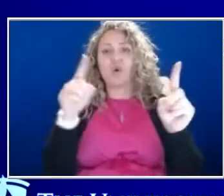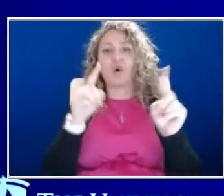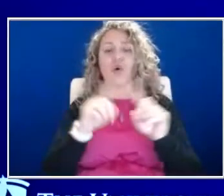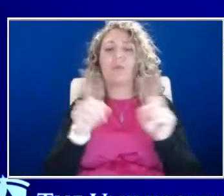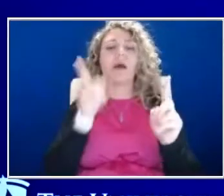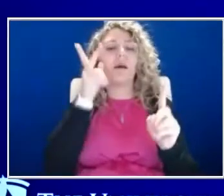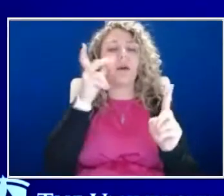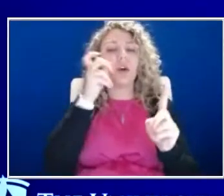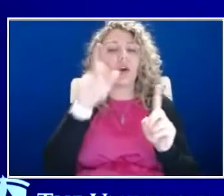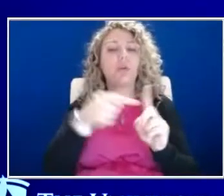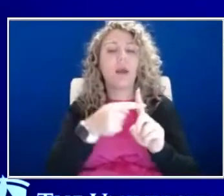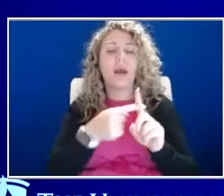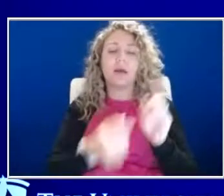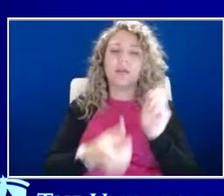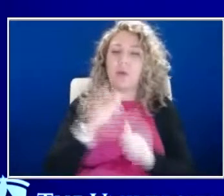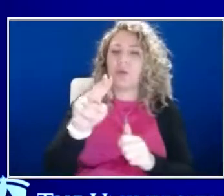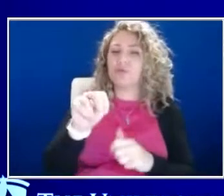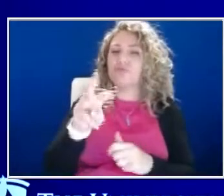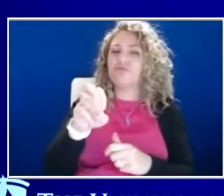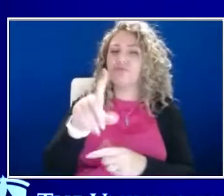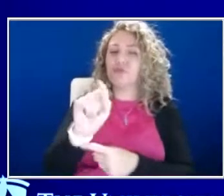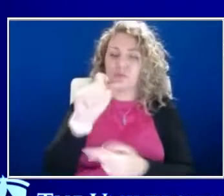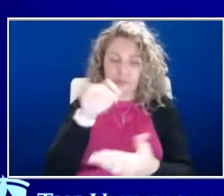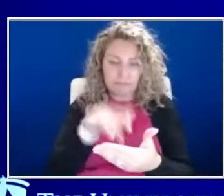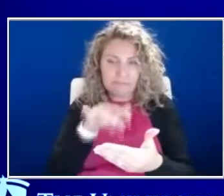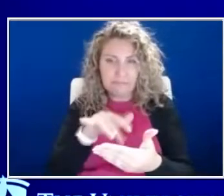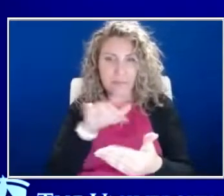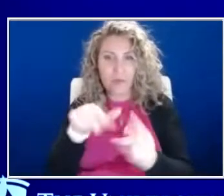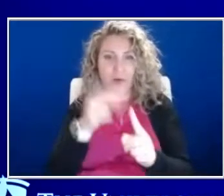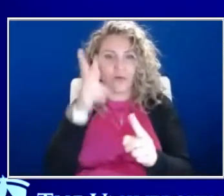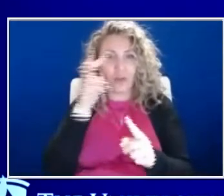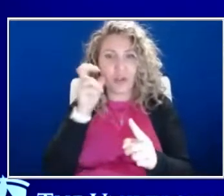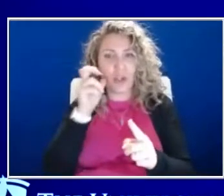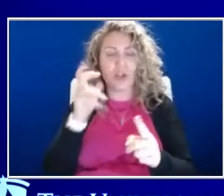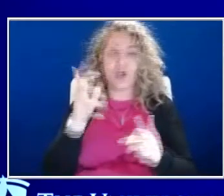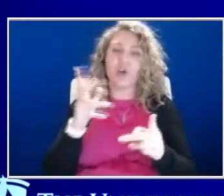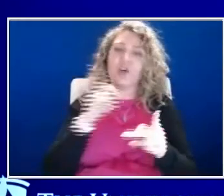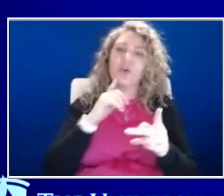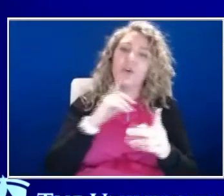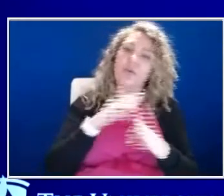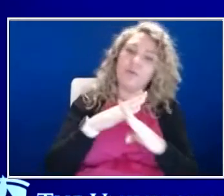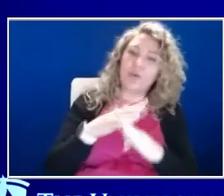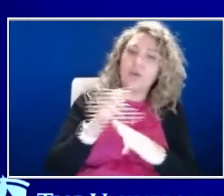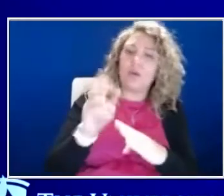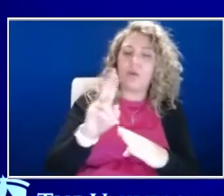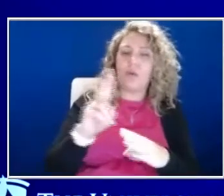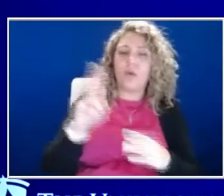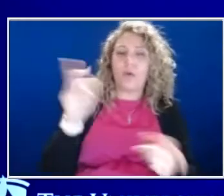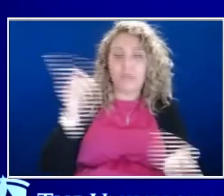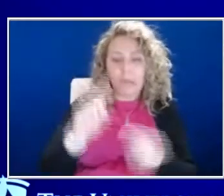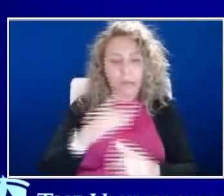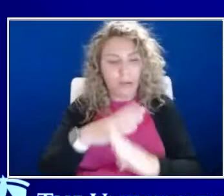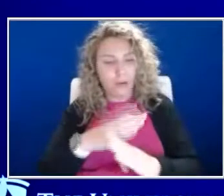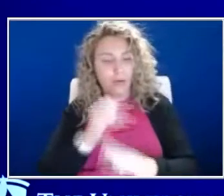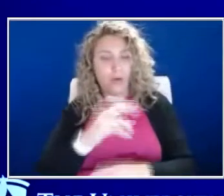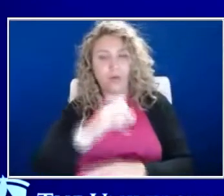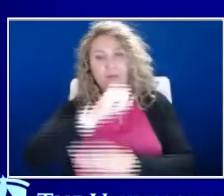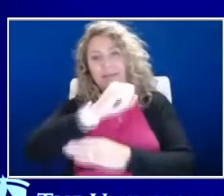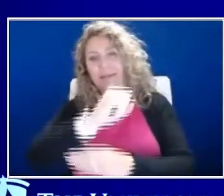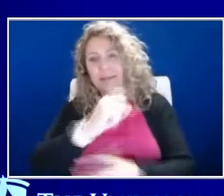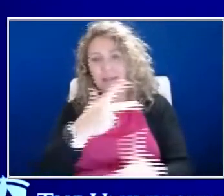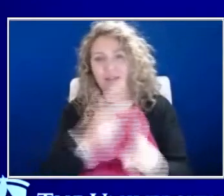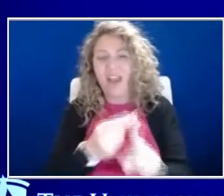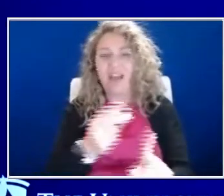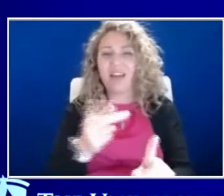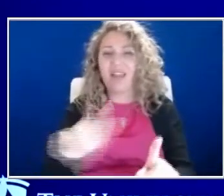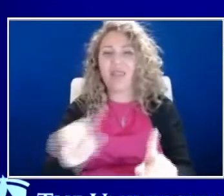most of the news studies when we hear about waning immunity or decreased immunity or resistance to vaccine, they're really talking about those specific antibodies.